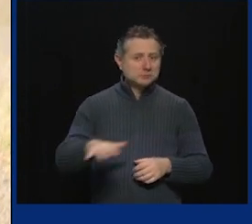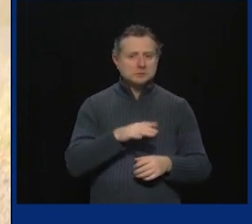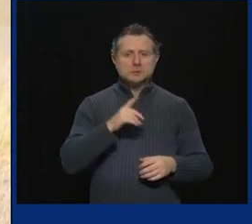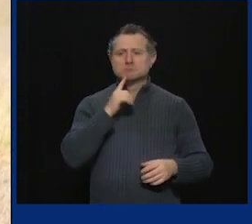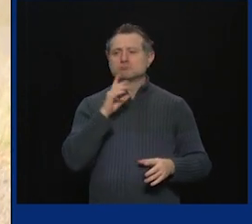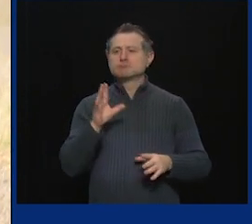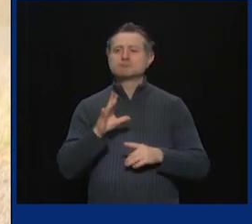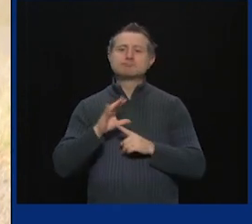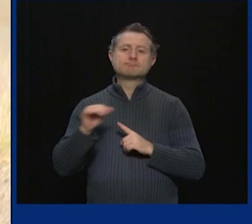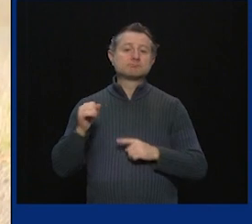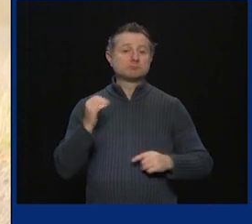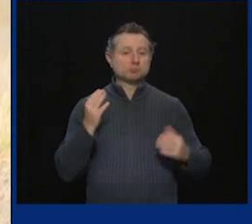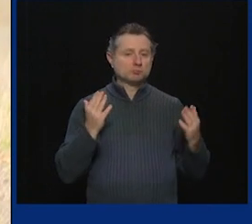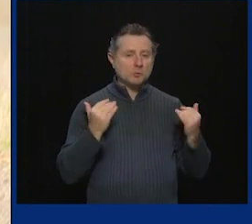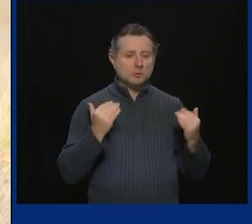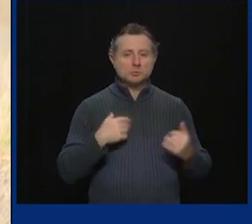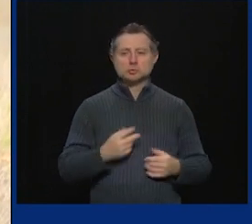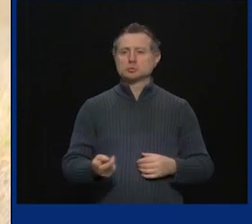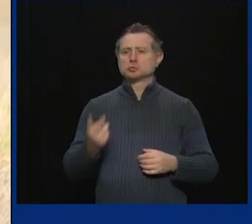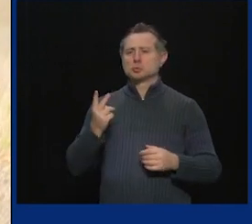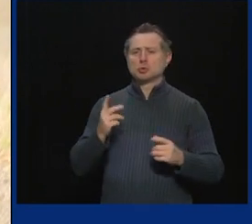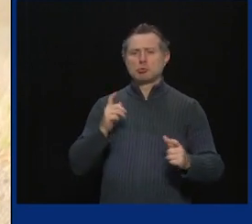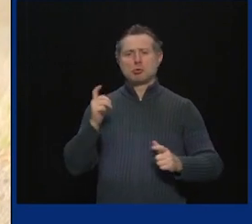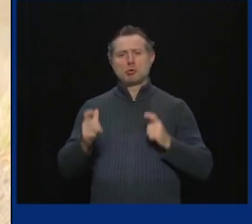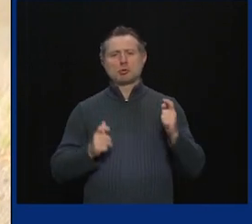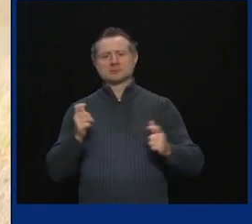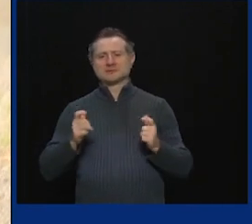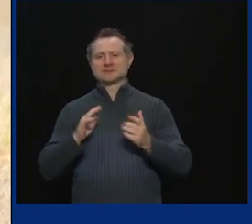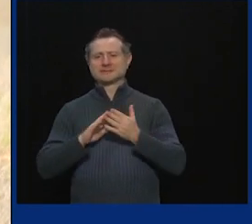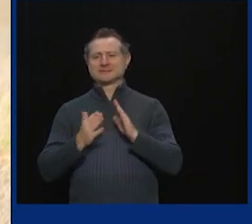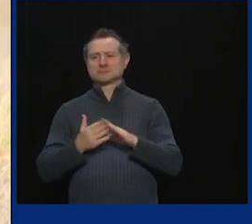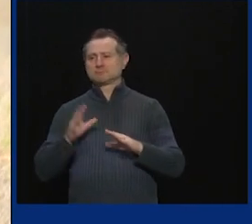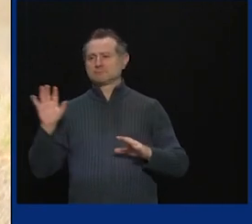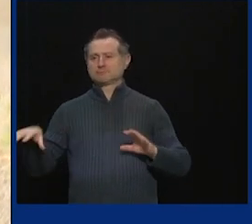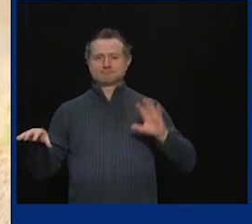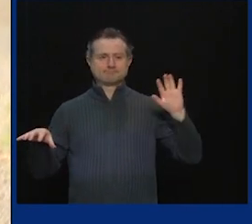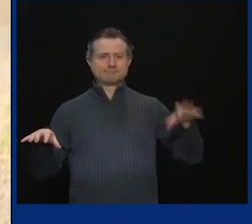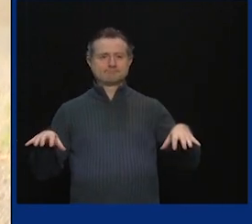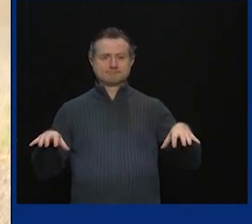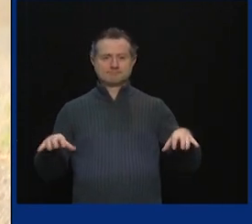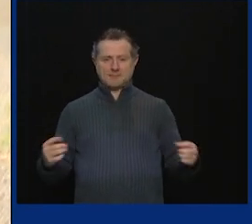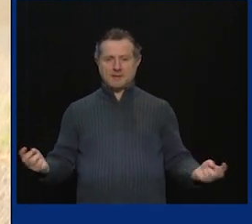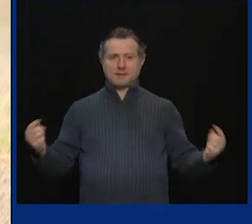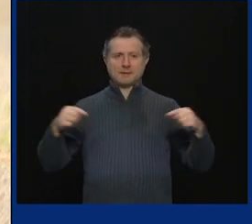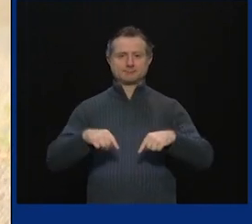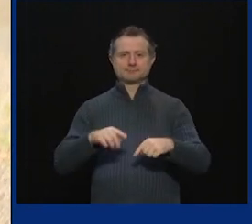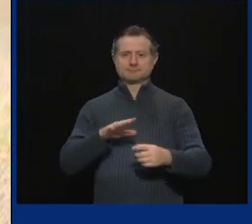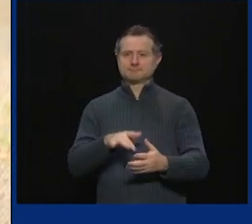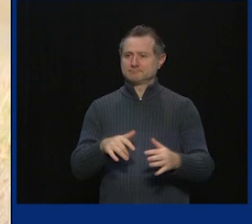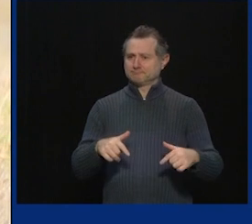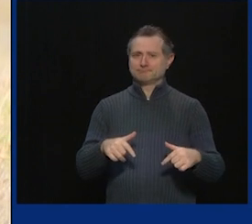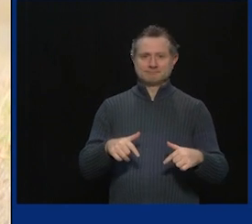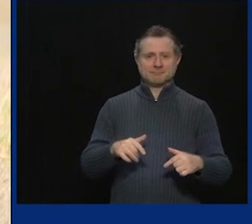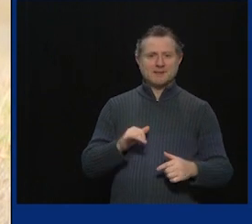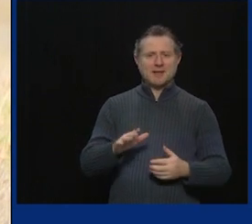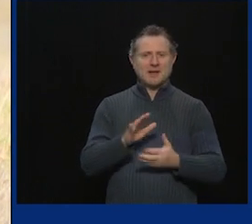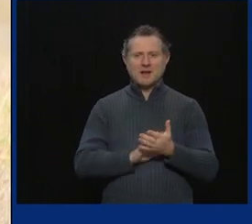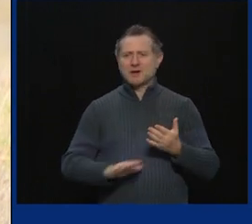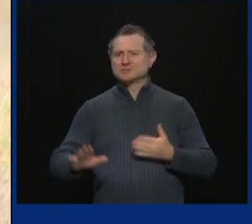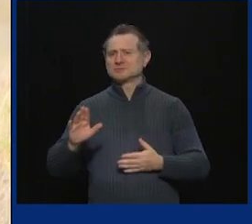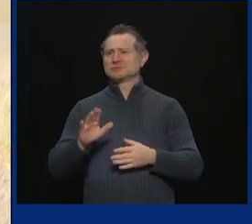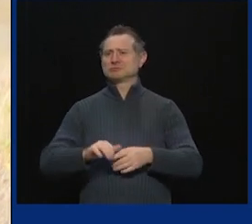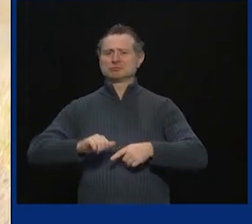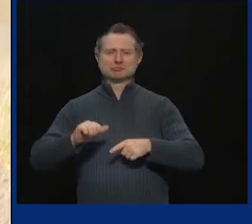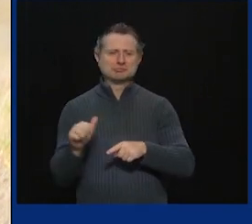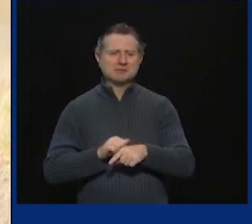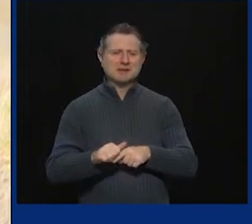larger urban areas, but as you heard from Mark, the educational institutions and the training and the investment in people to give the employers who